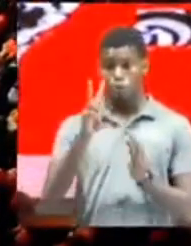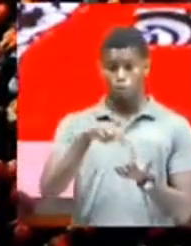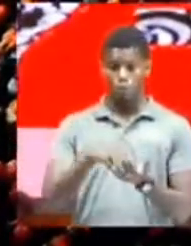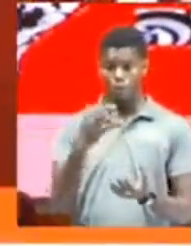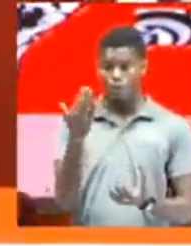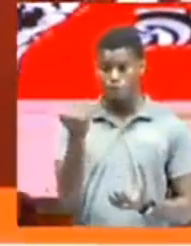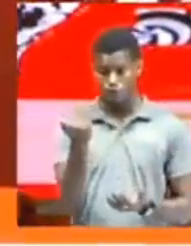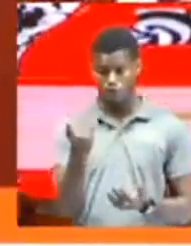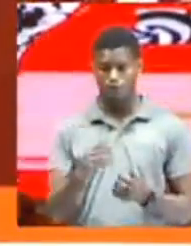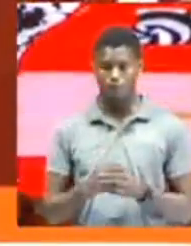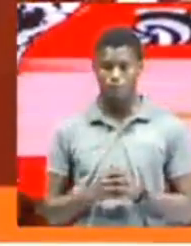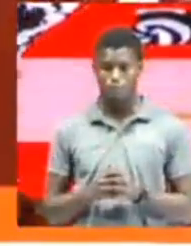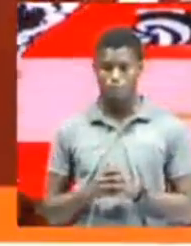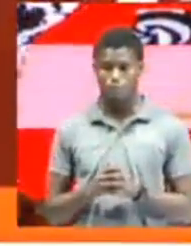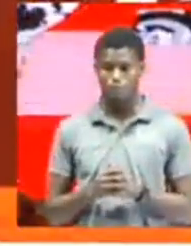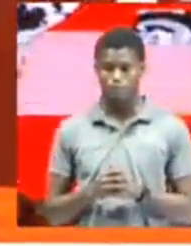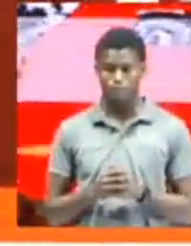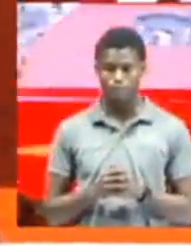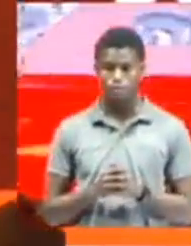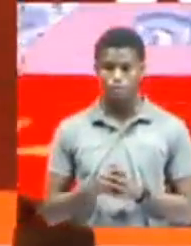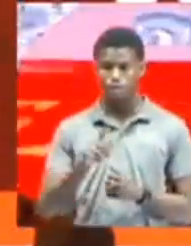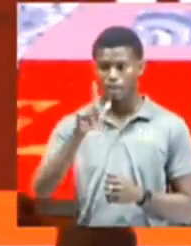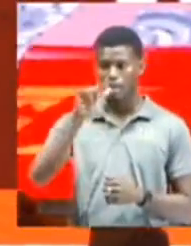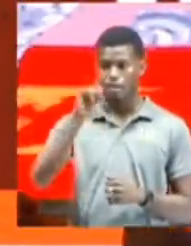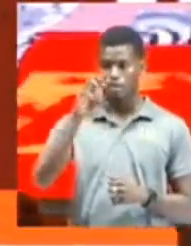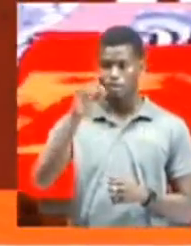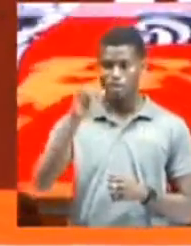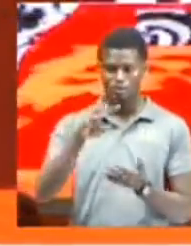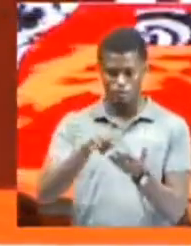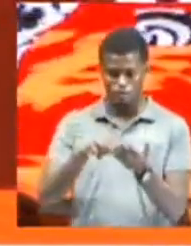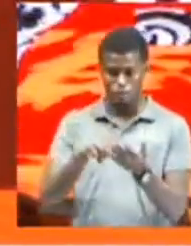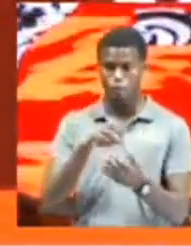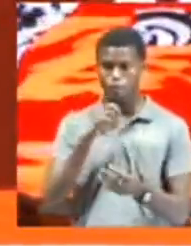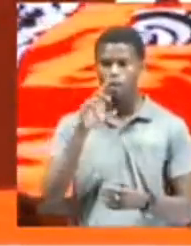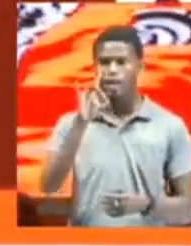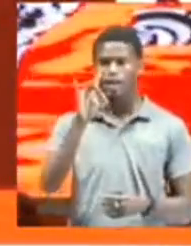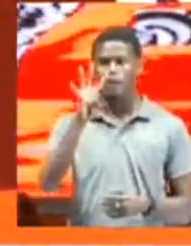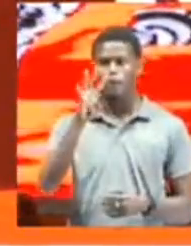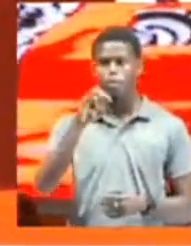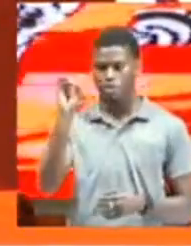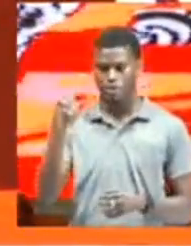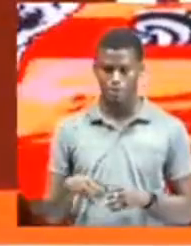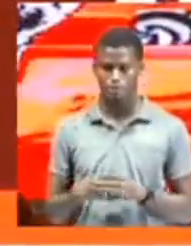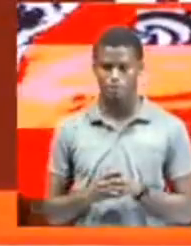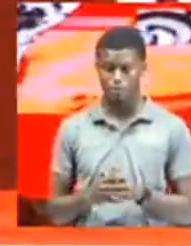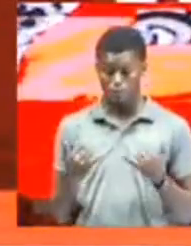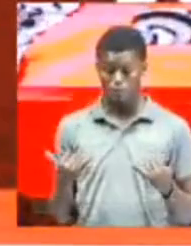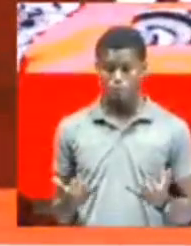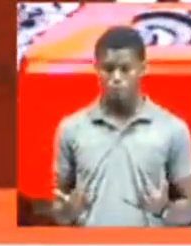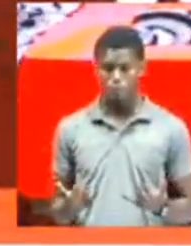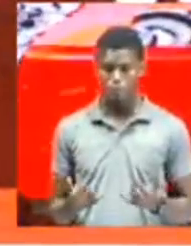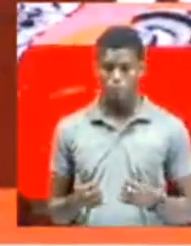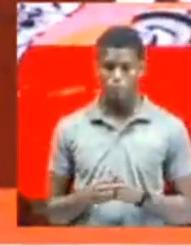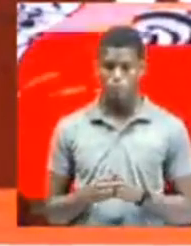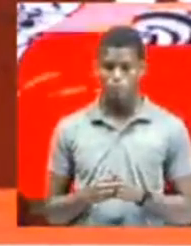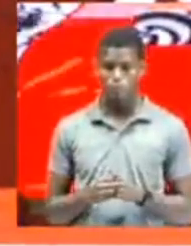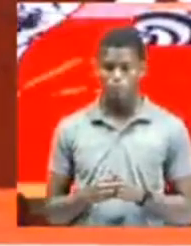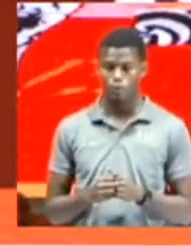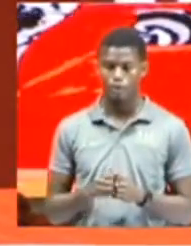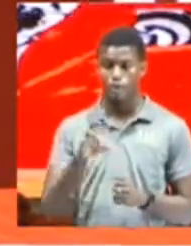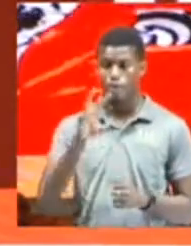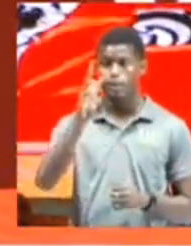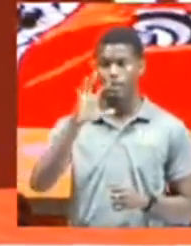literacy was 84%. Now it is 65%.